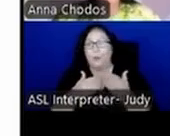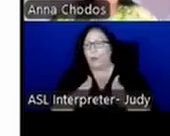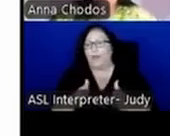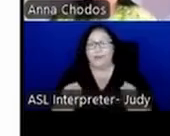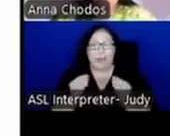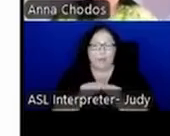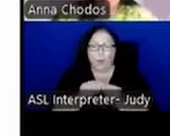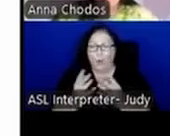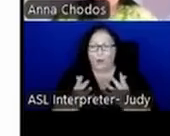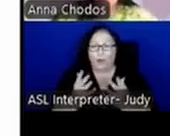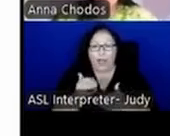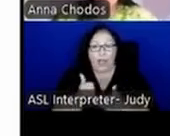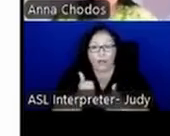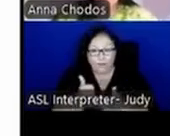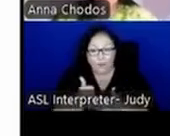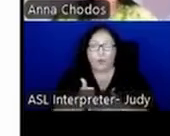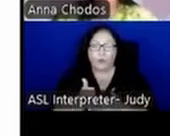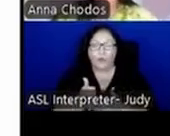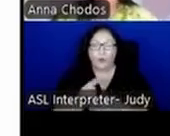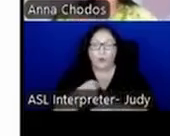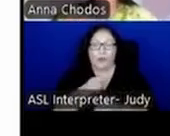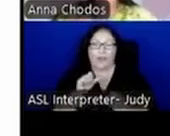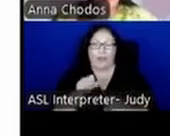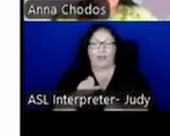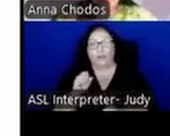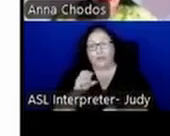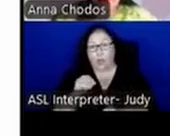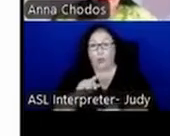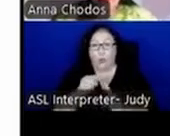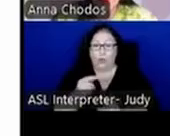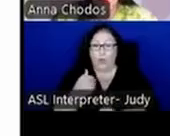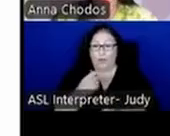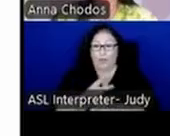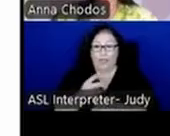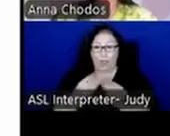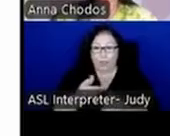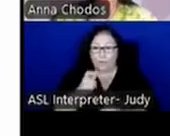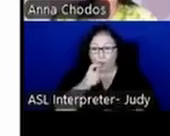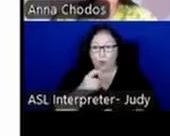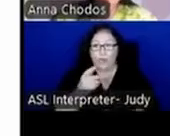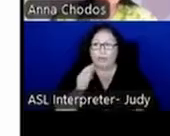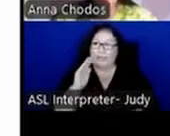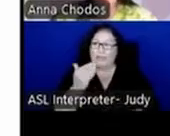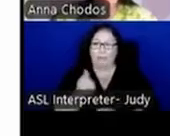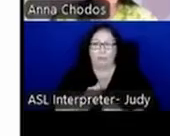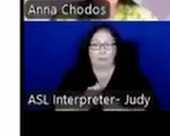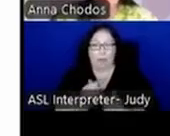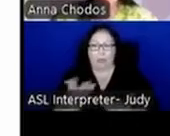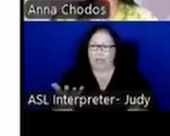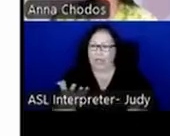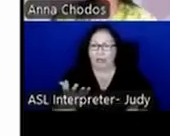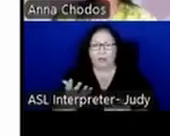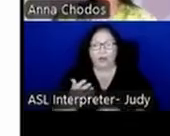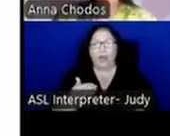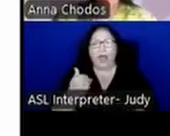So, okay, when you have a caregiver who seems burned out, just have them call this number. Like, we want you to really know this number, popularize this